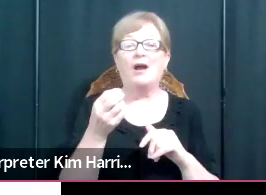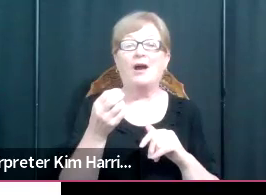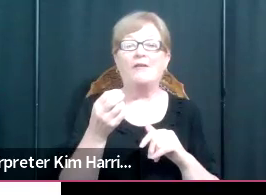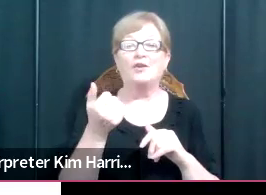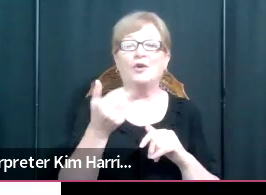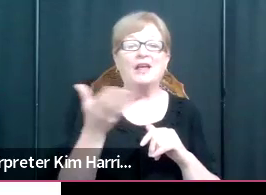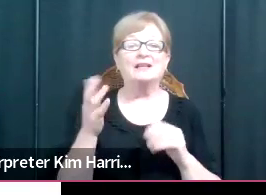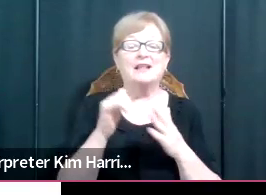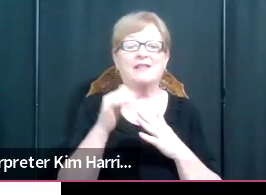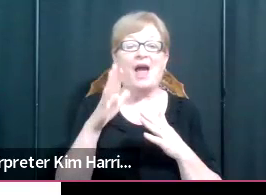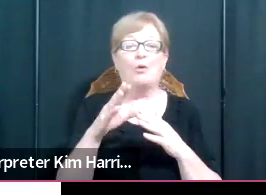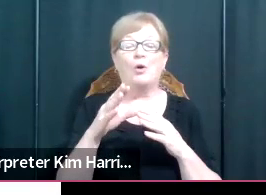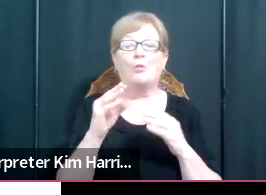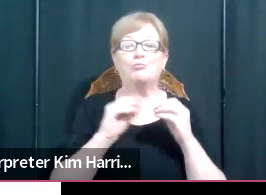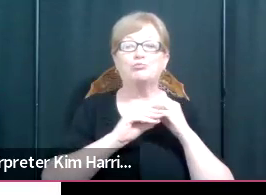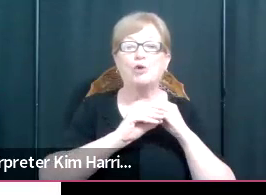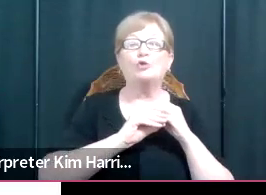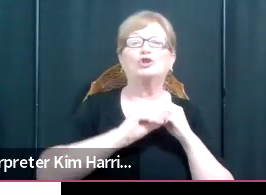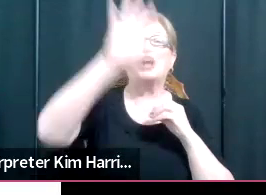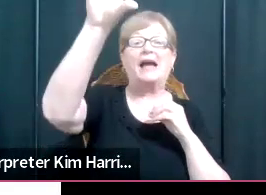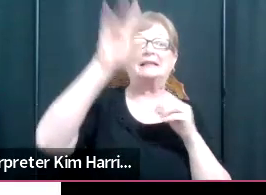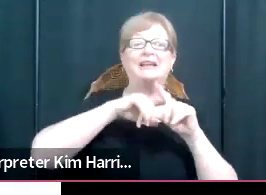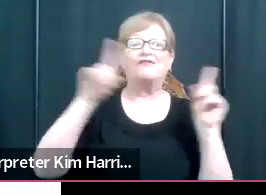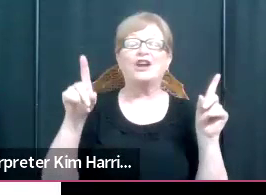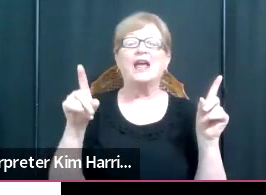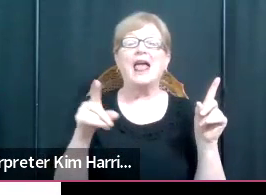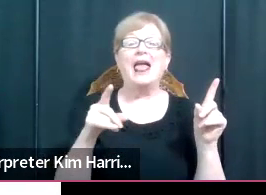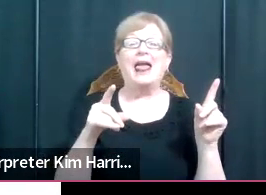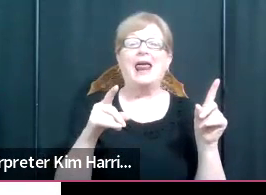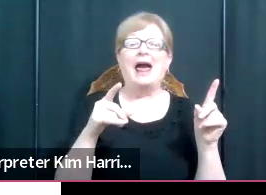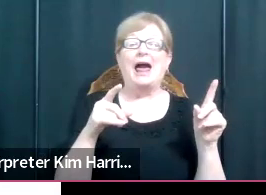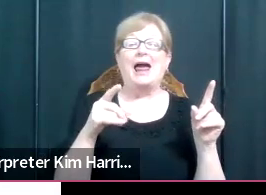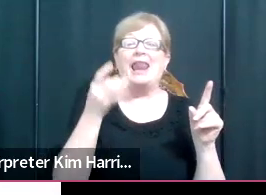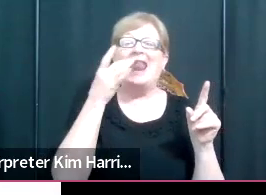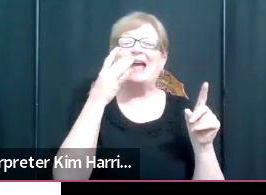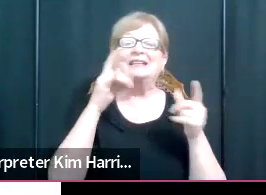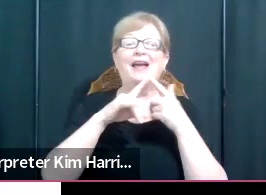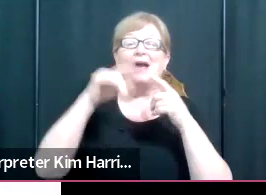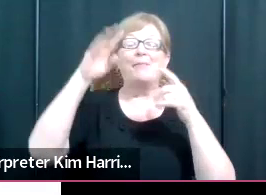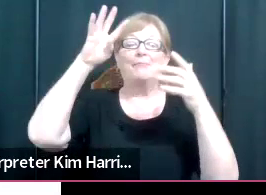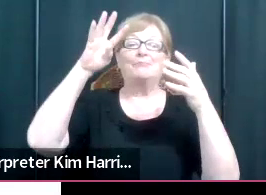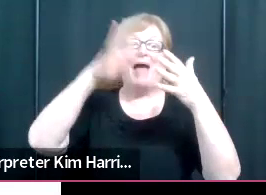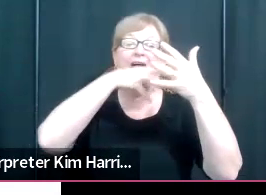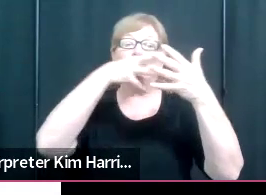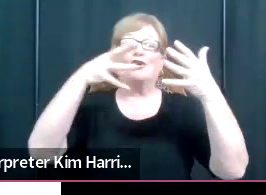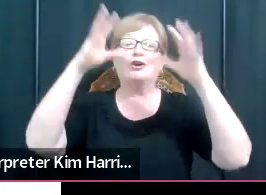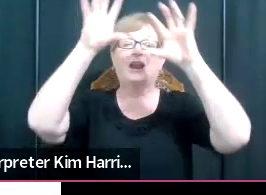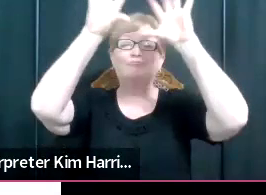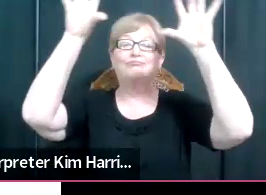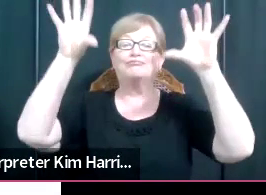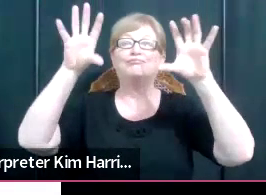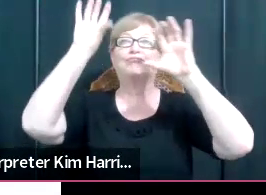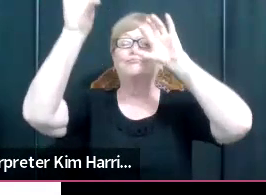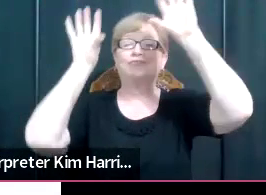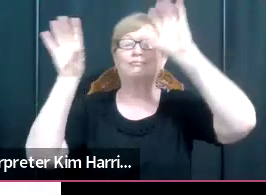things that will project different light patterns onto the walls or the ceiling or wherever you might want